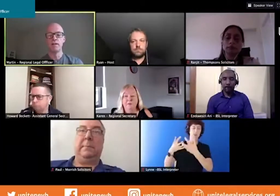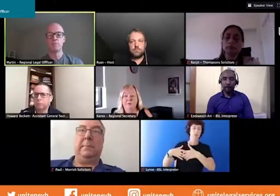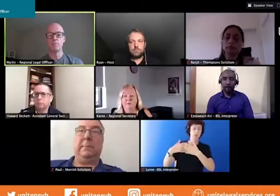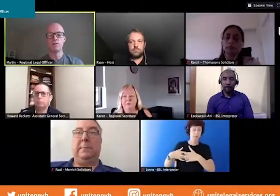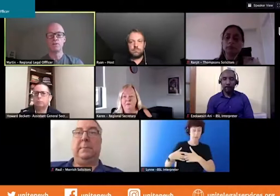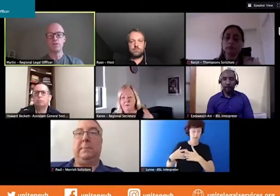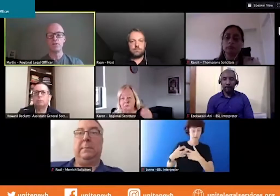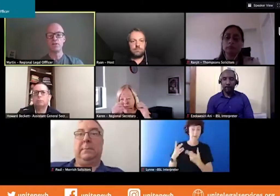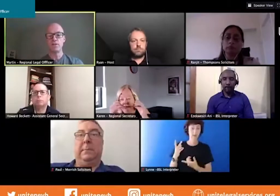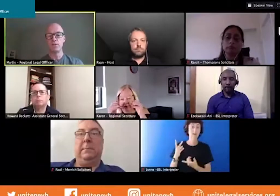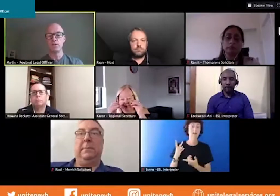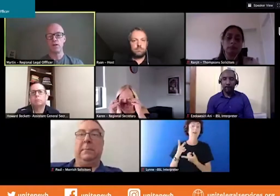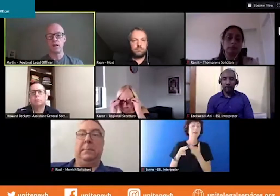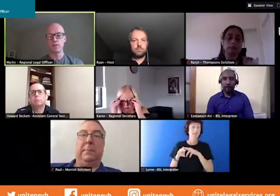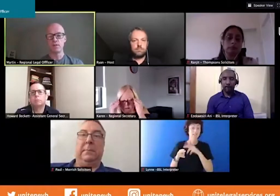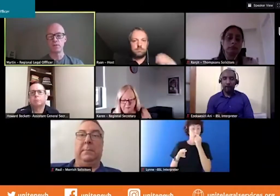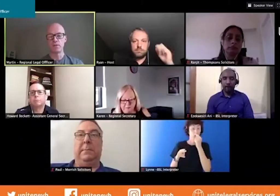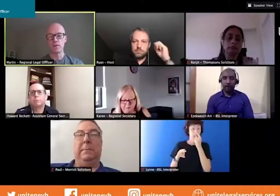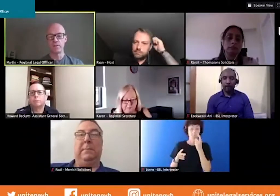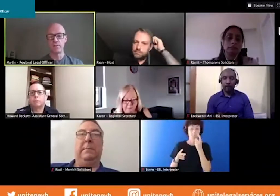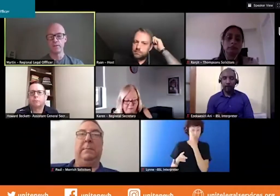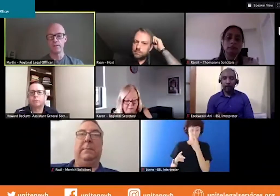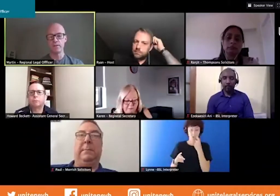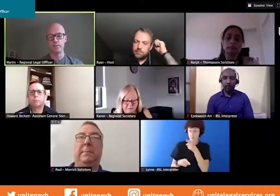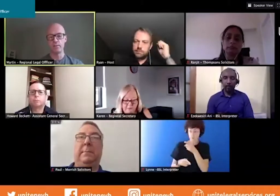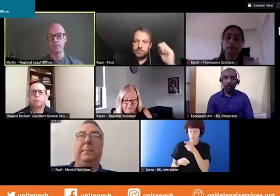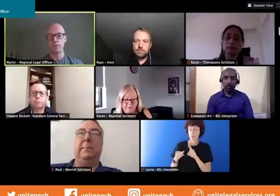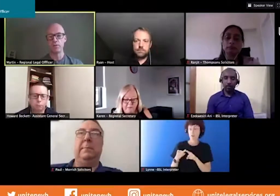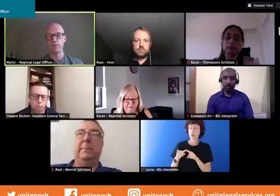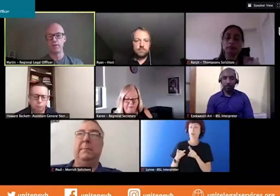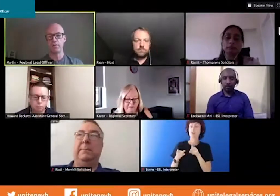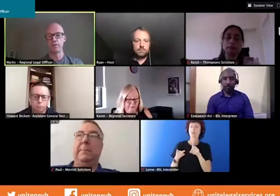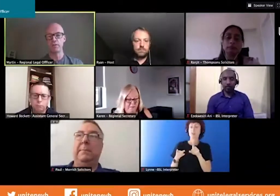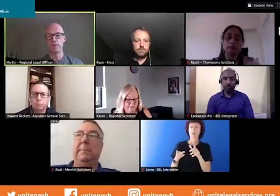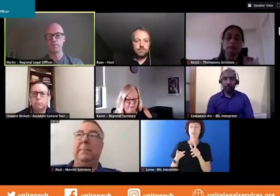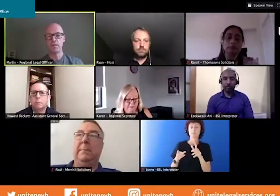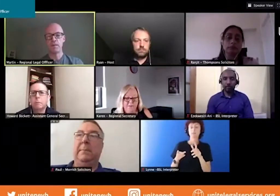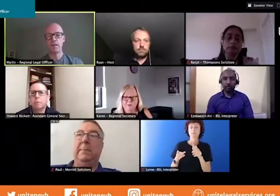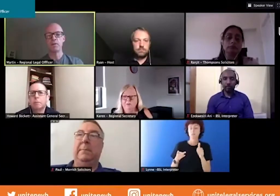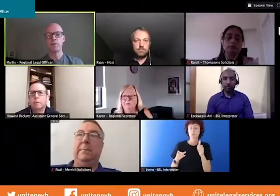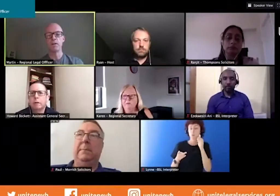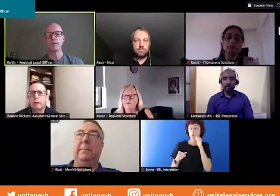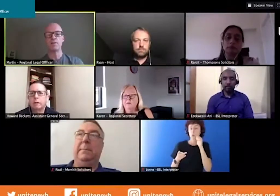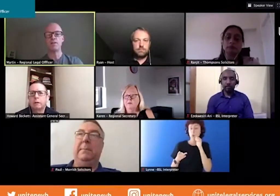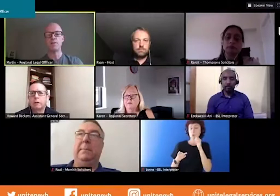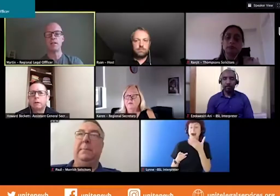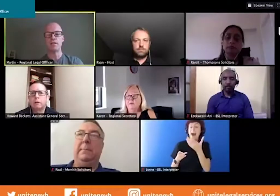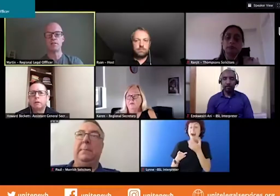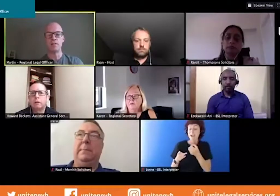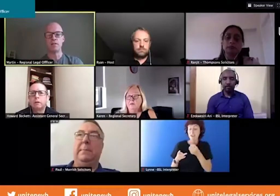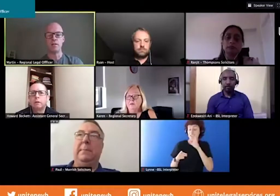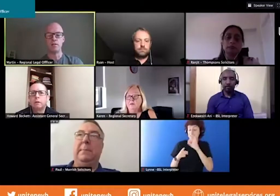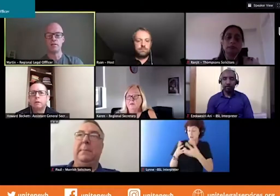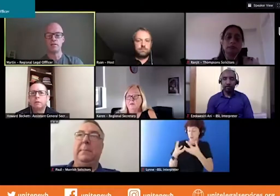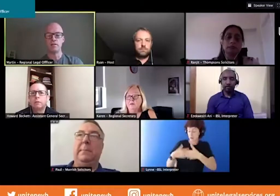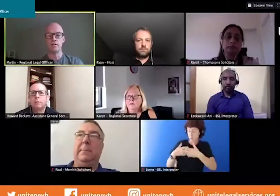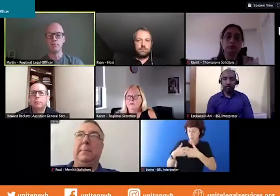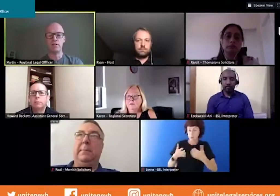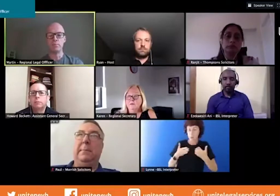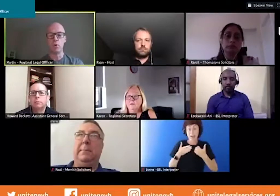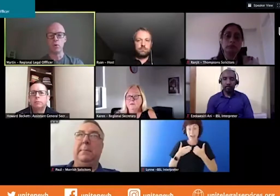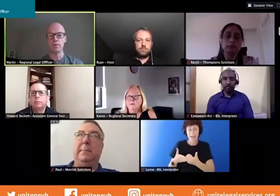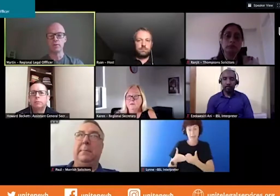because the reason that they've got that specialist equipment is to help them cope with their injury. But look, these cases are,